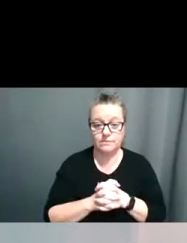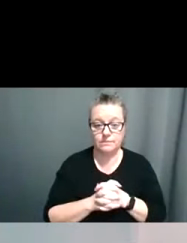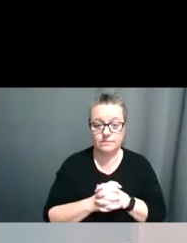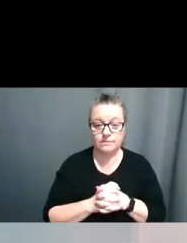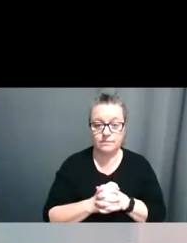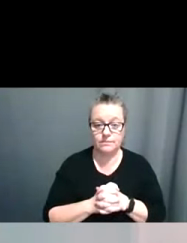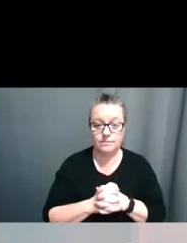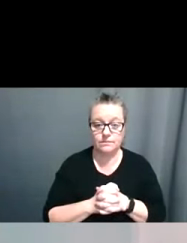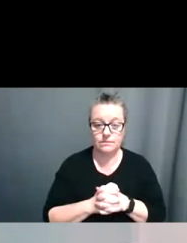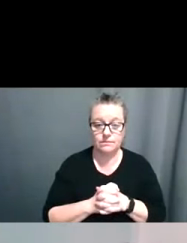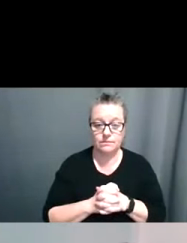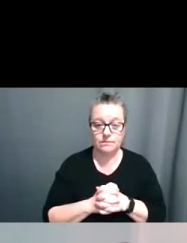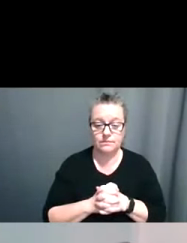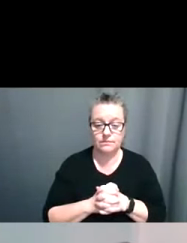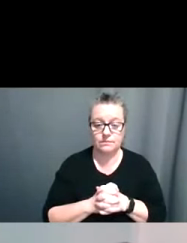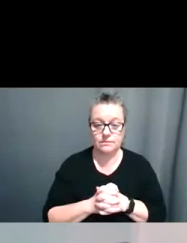Exactly.